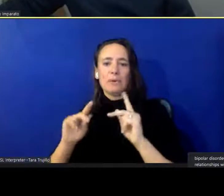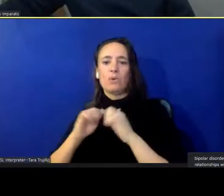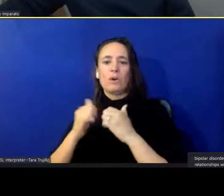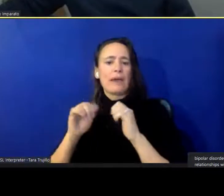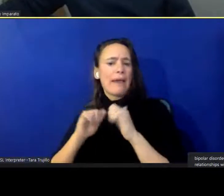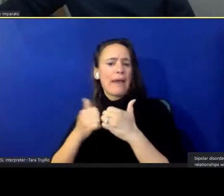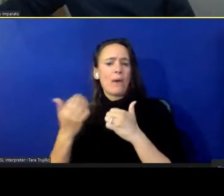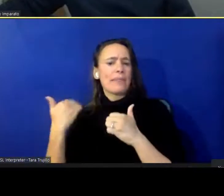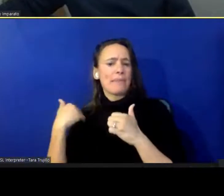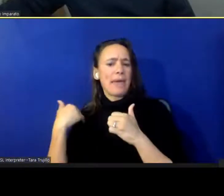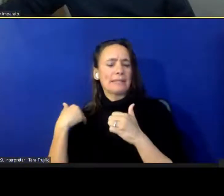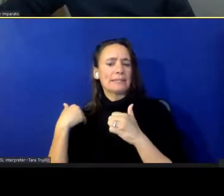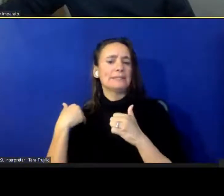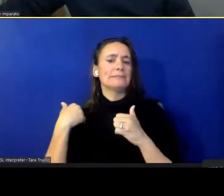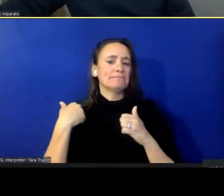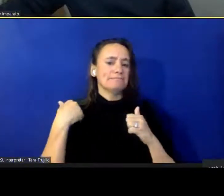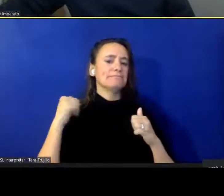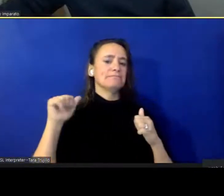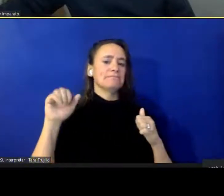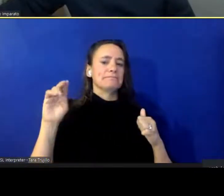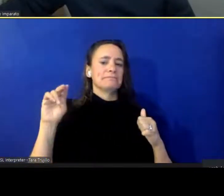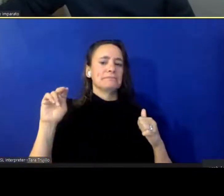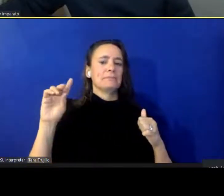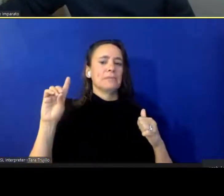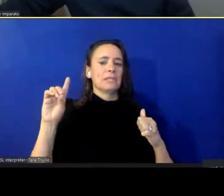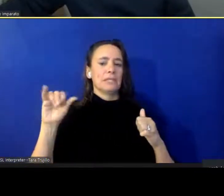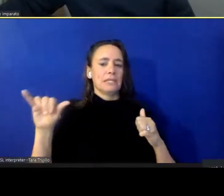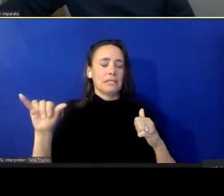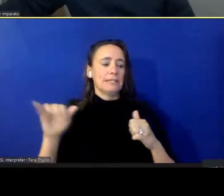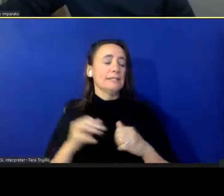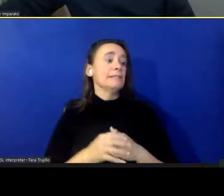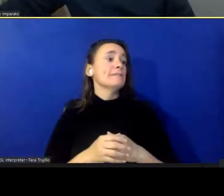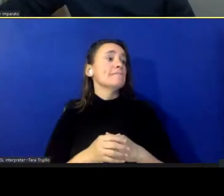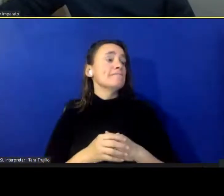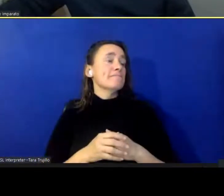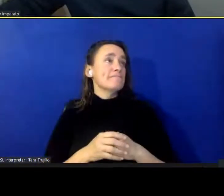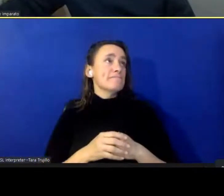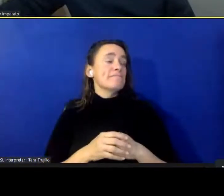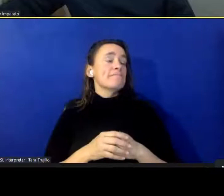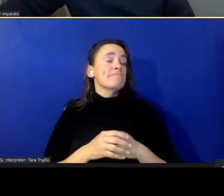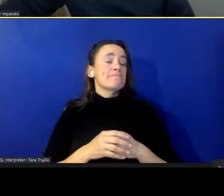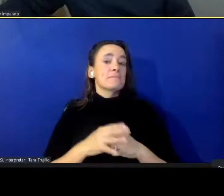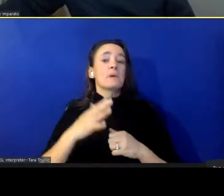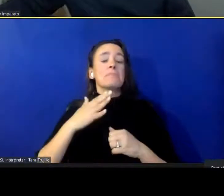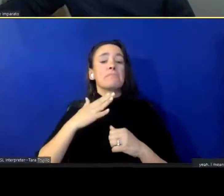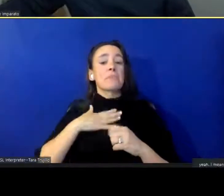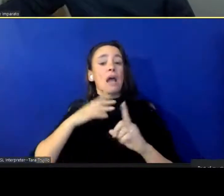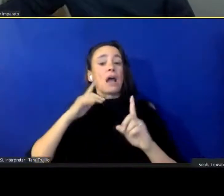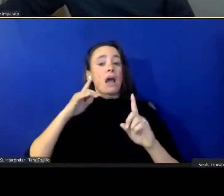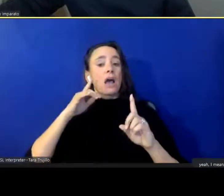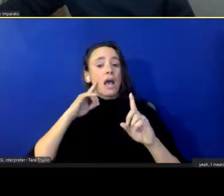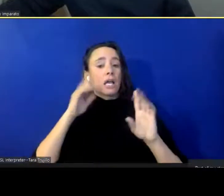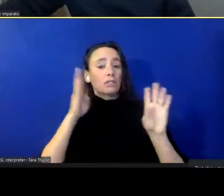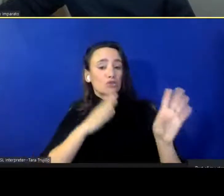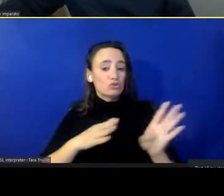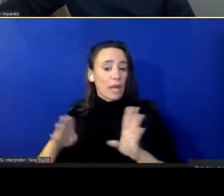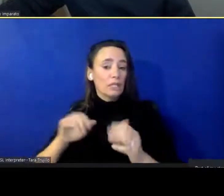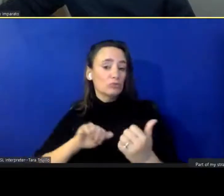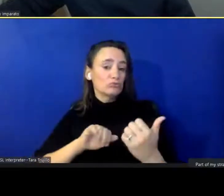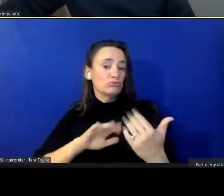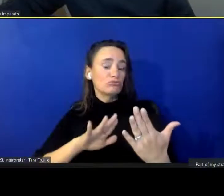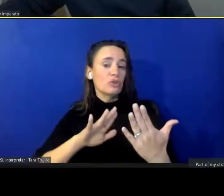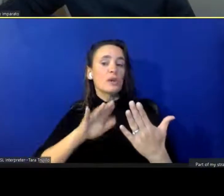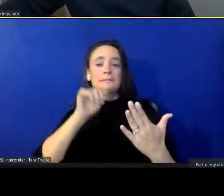Yeah, I mean, I guess part of my strategy for coping with depression